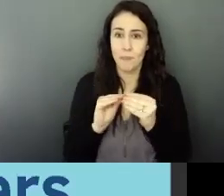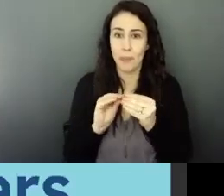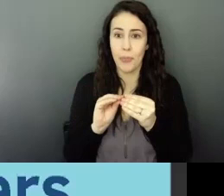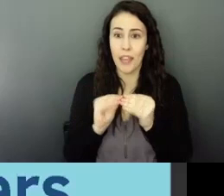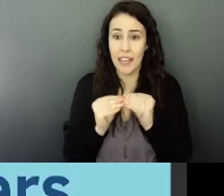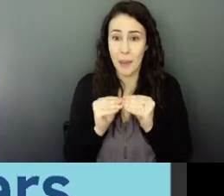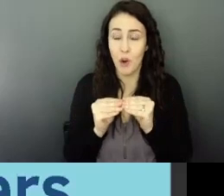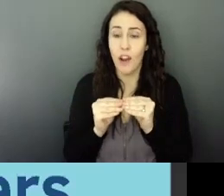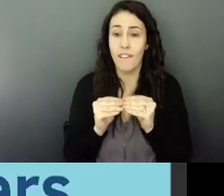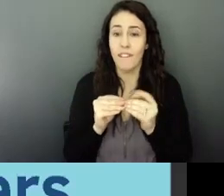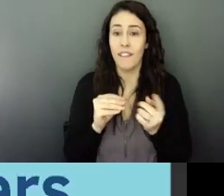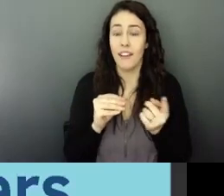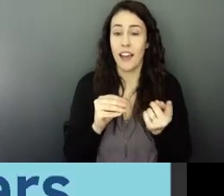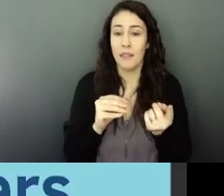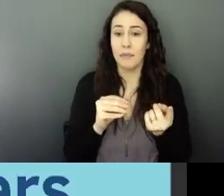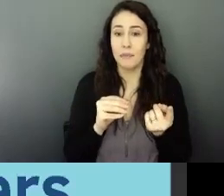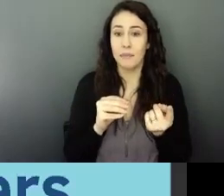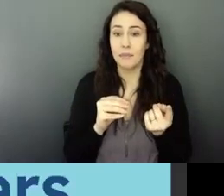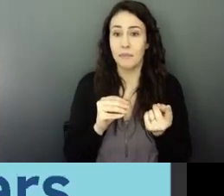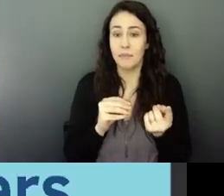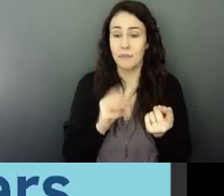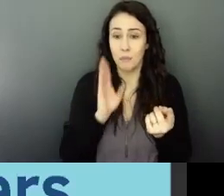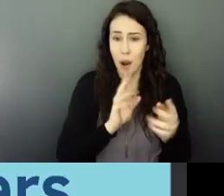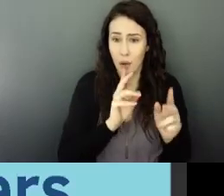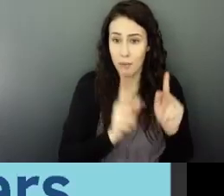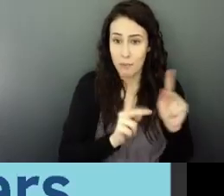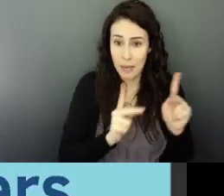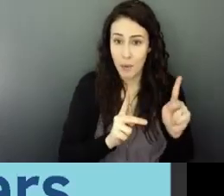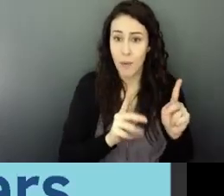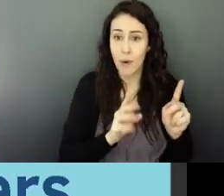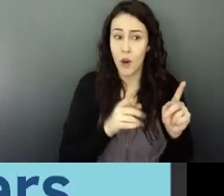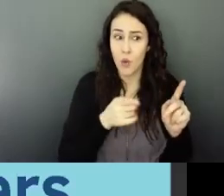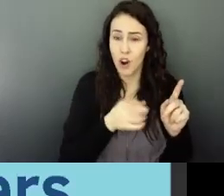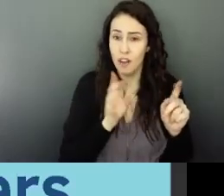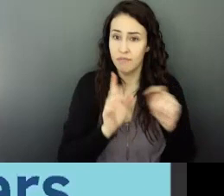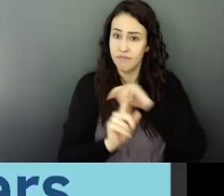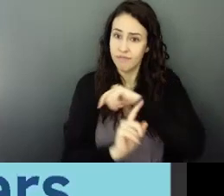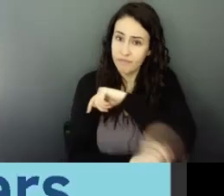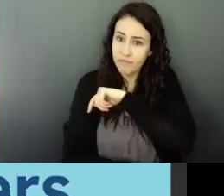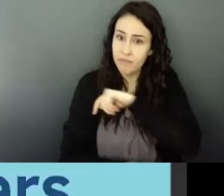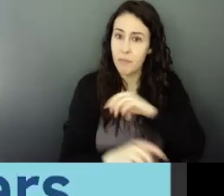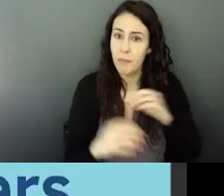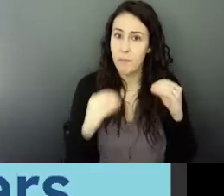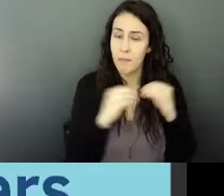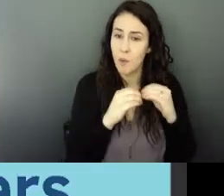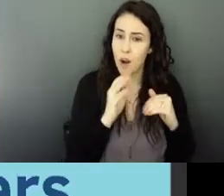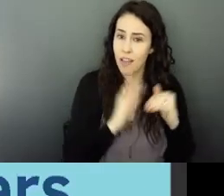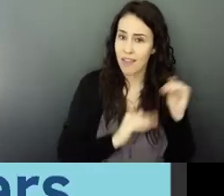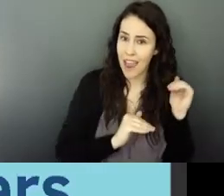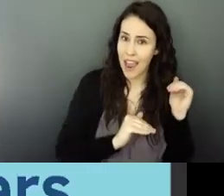were getting, they were getting punished a lot more than